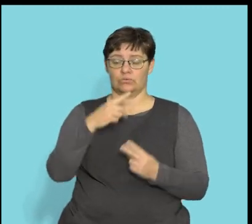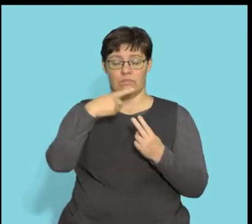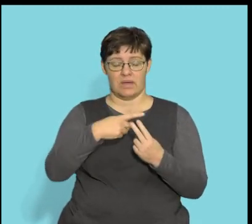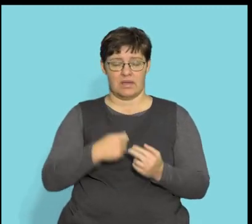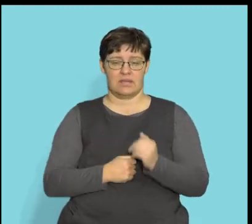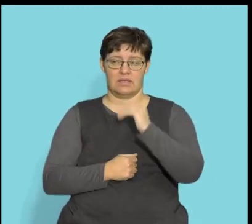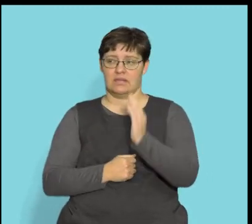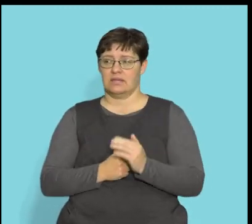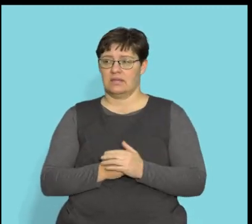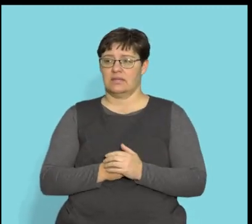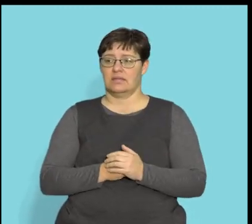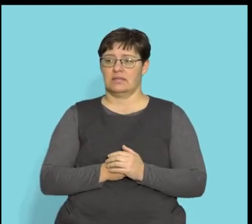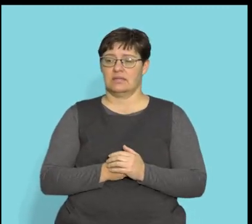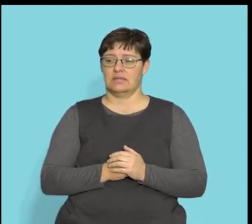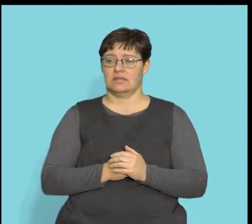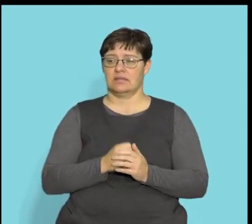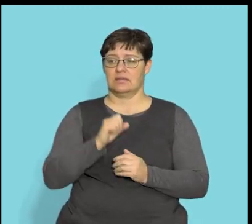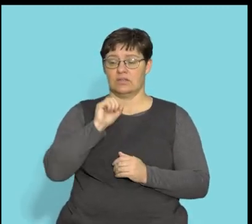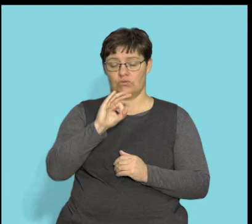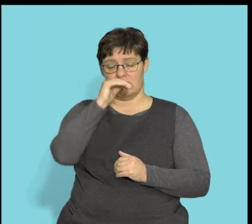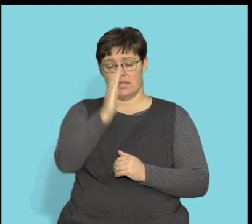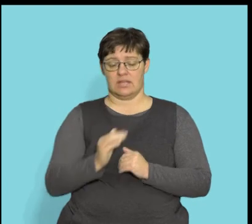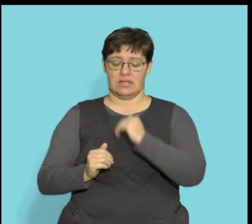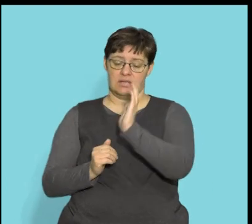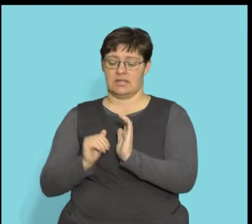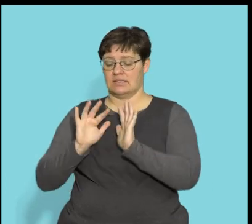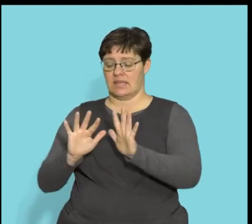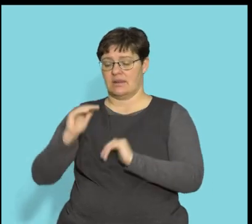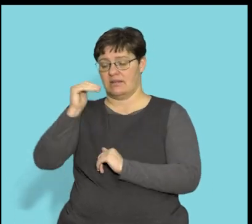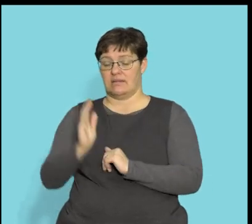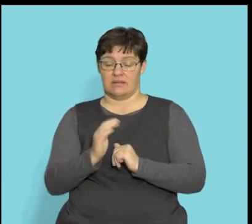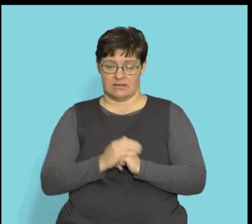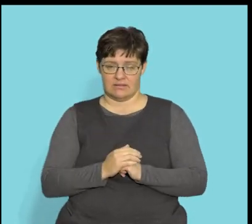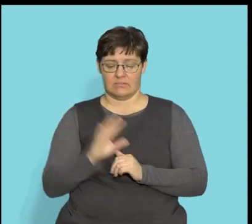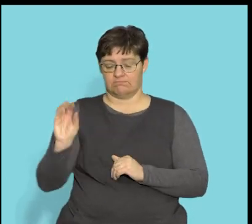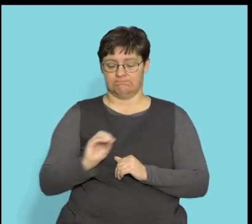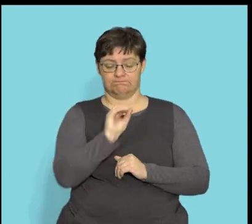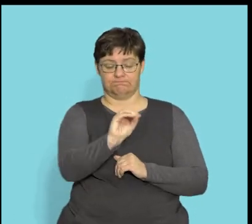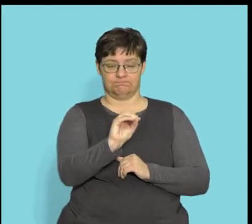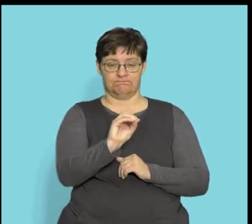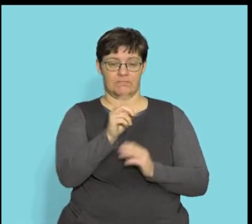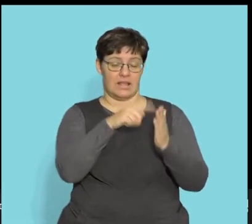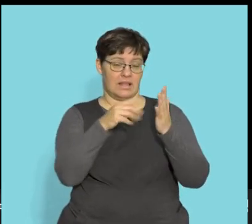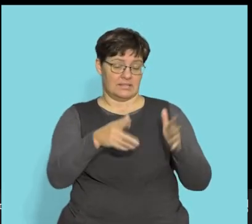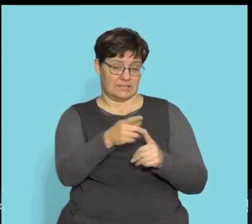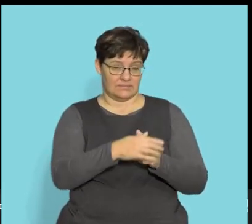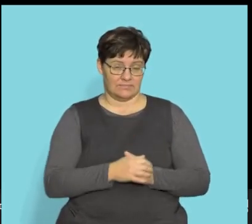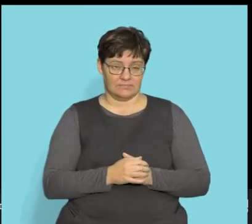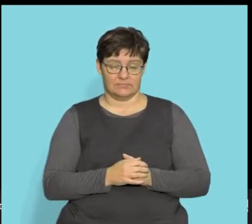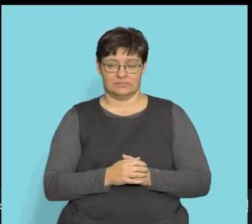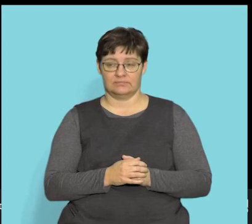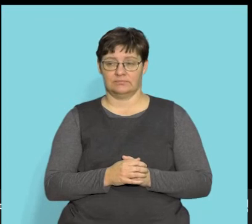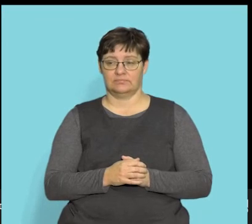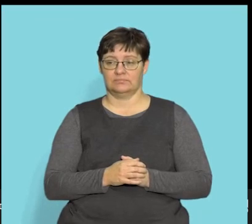pi times my radius times my height. Let's pop this into the calculator.